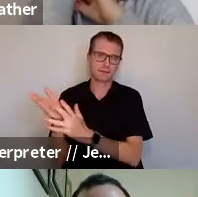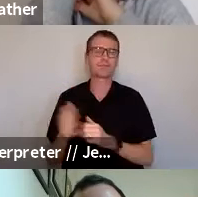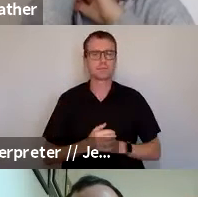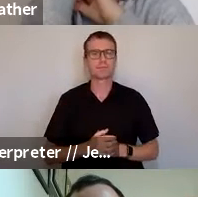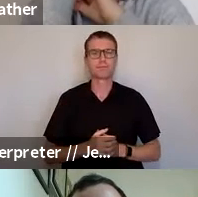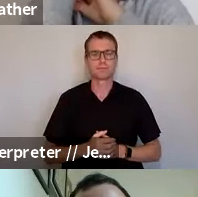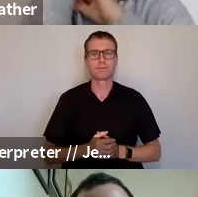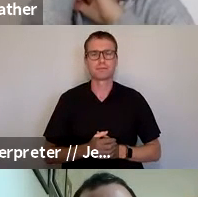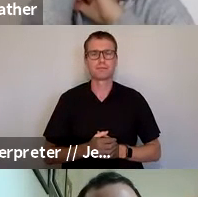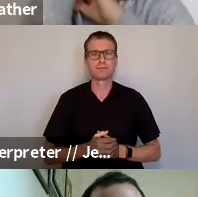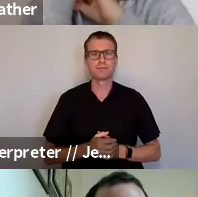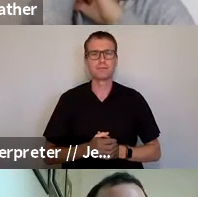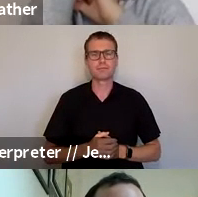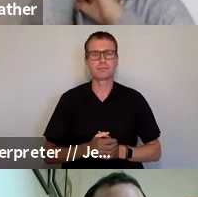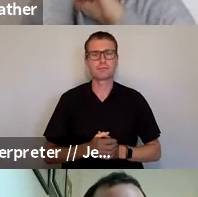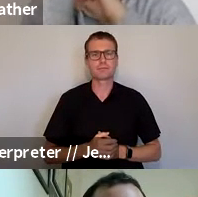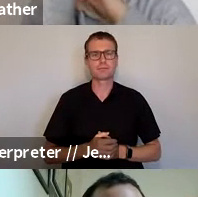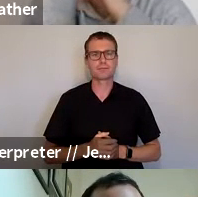Yeah, I think